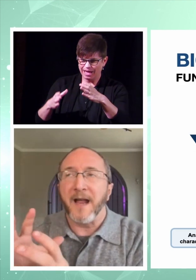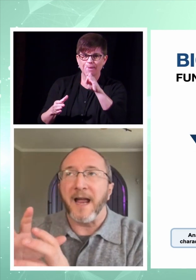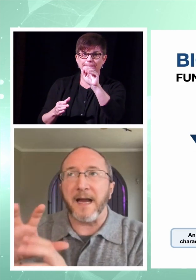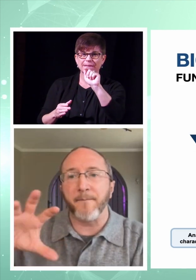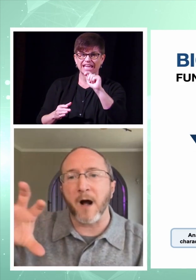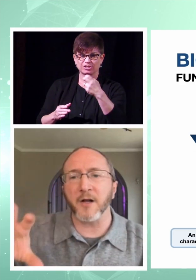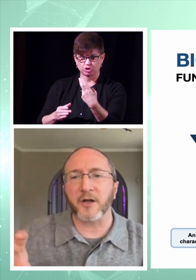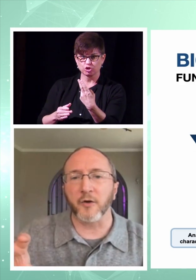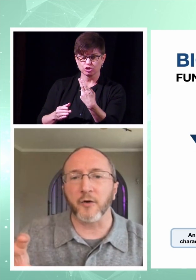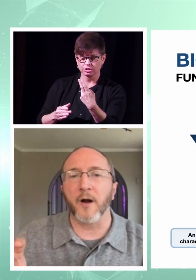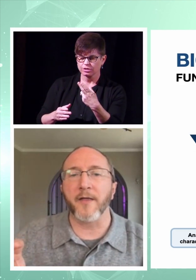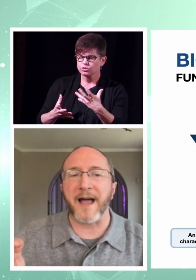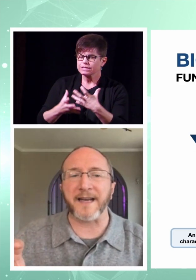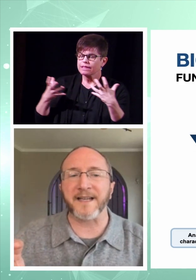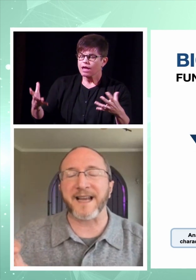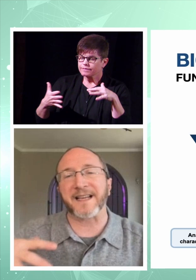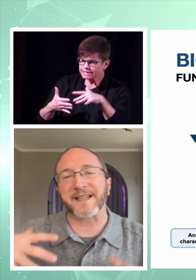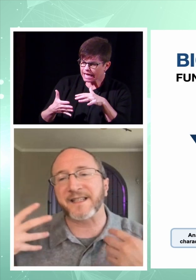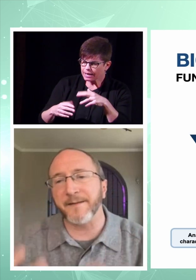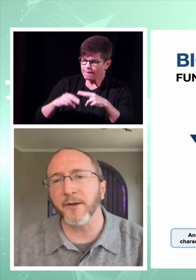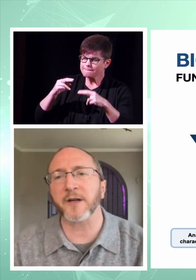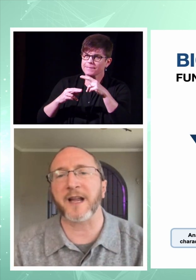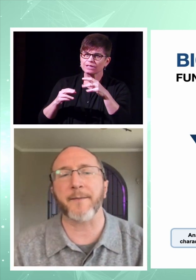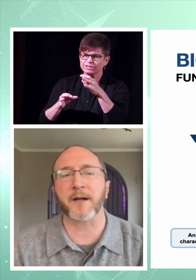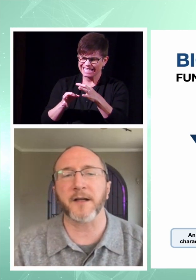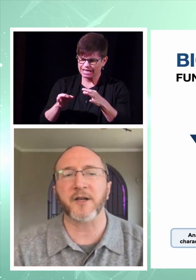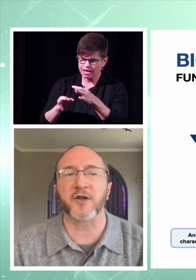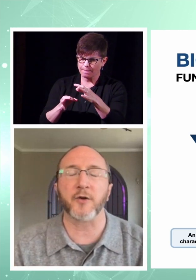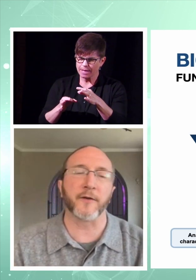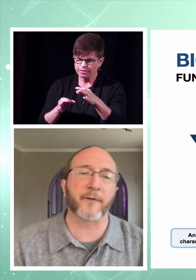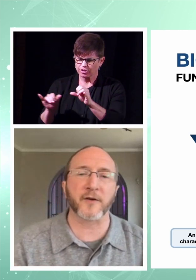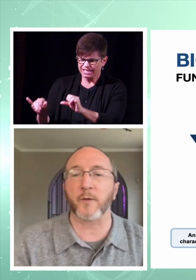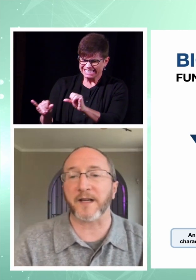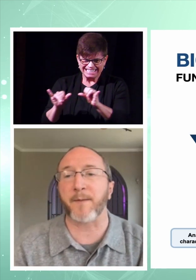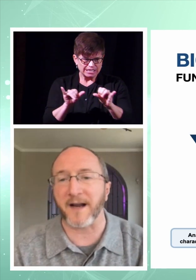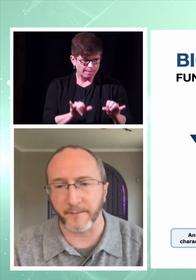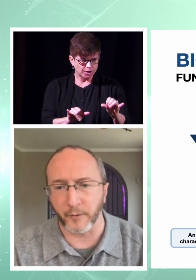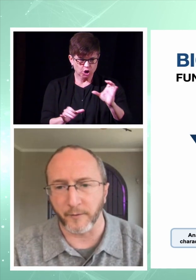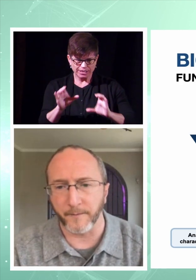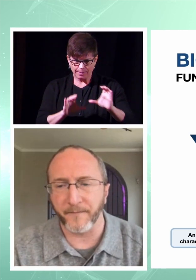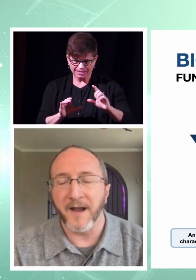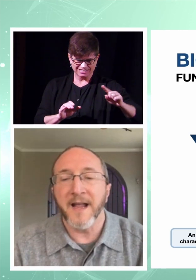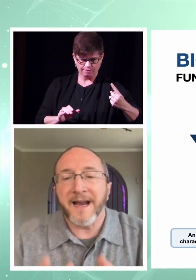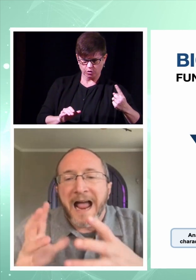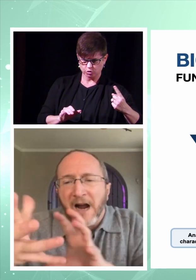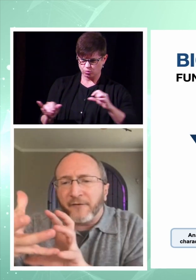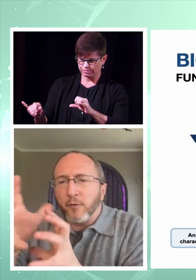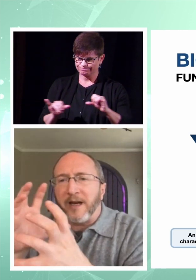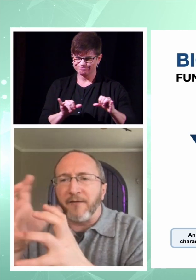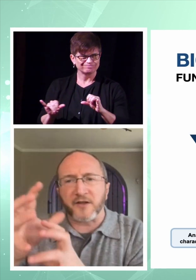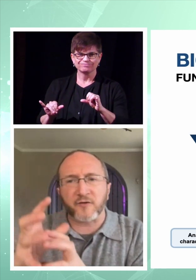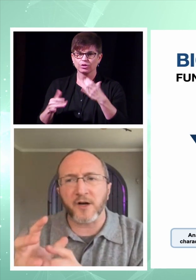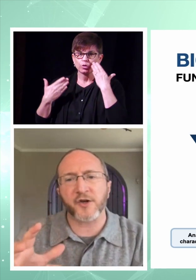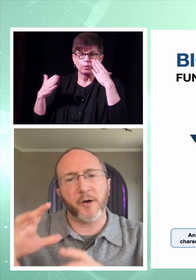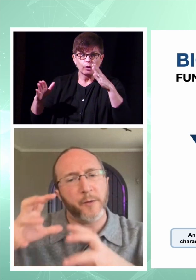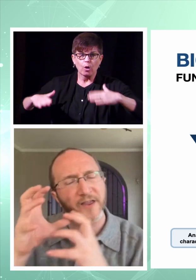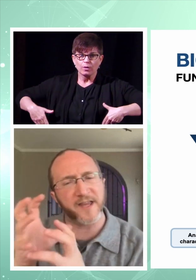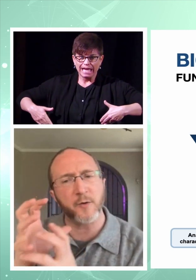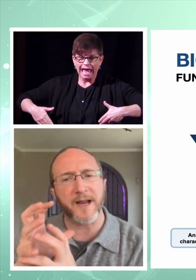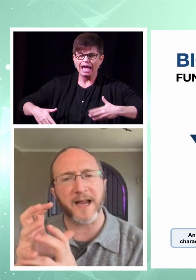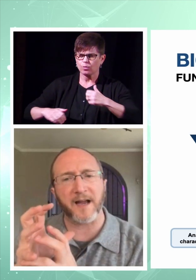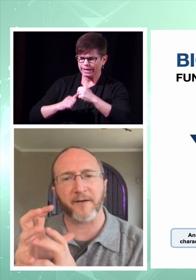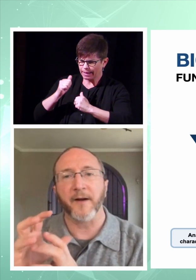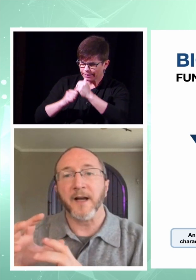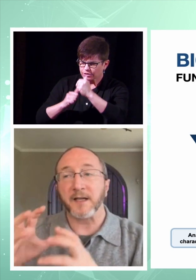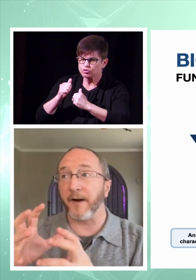building a molecule that is as similar chemically to the first one as possible. And after we get the structure and we